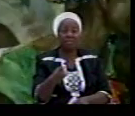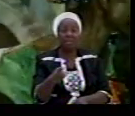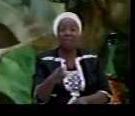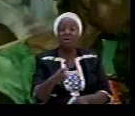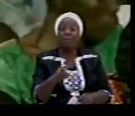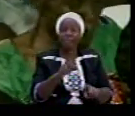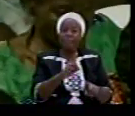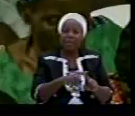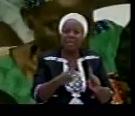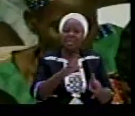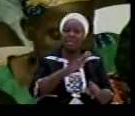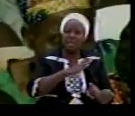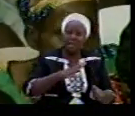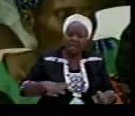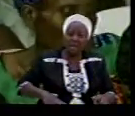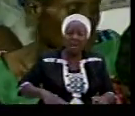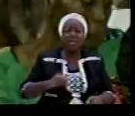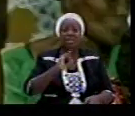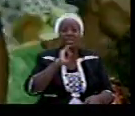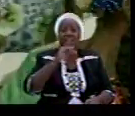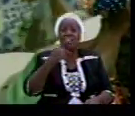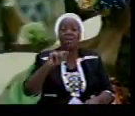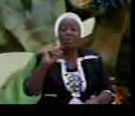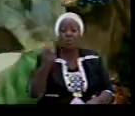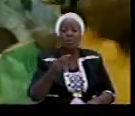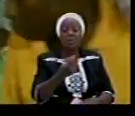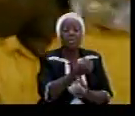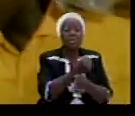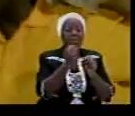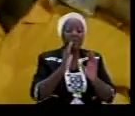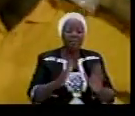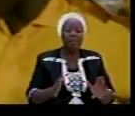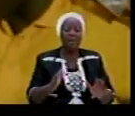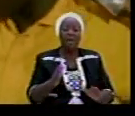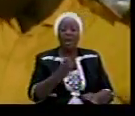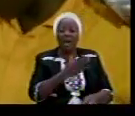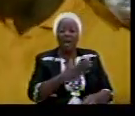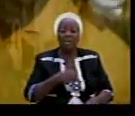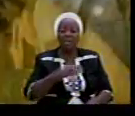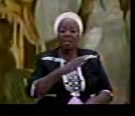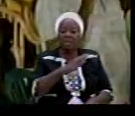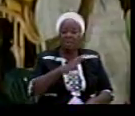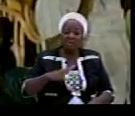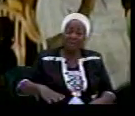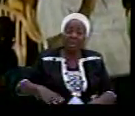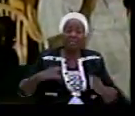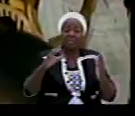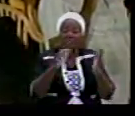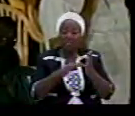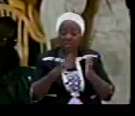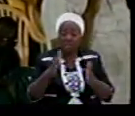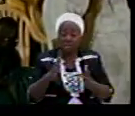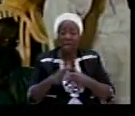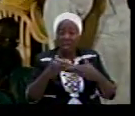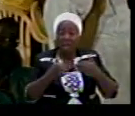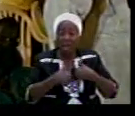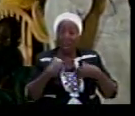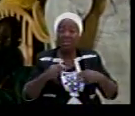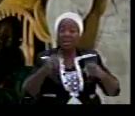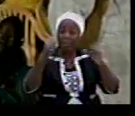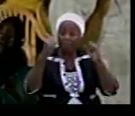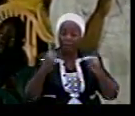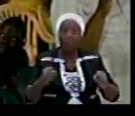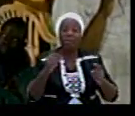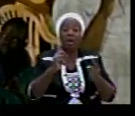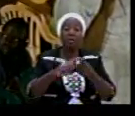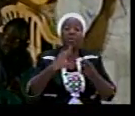Christ is the only Savior. And Christ Jesus has the power to forgive. He has